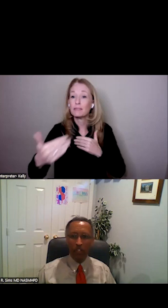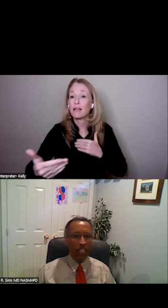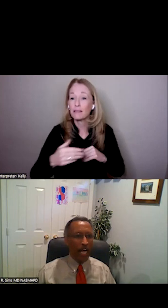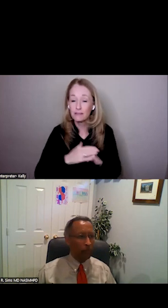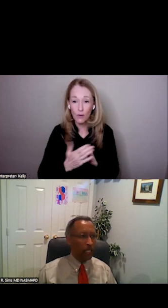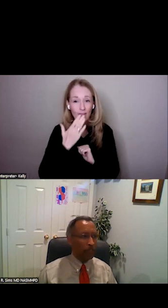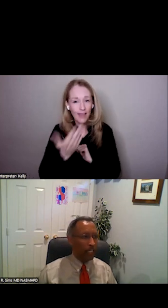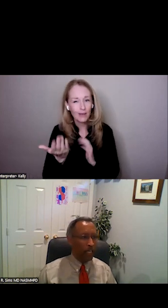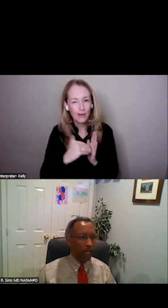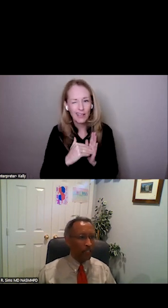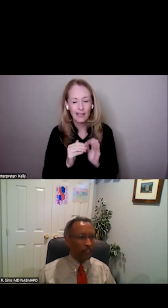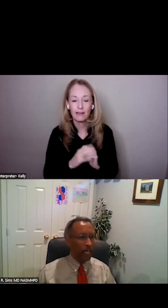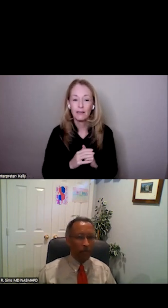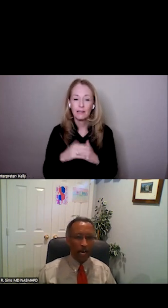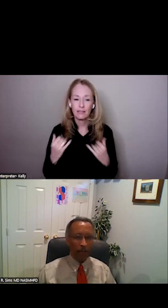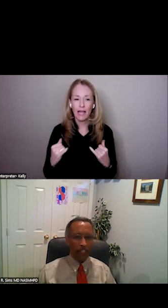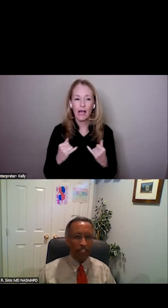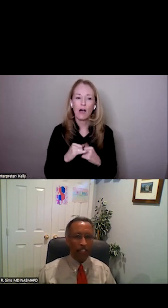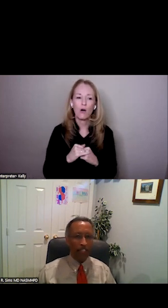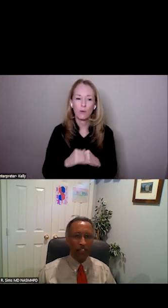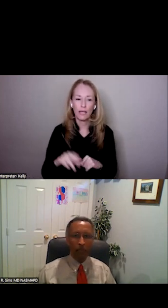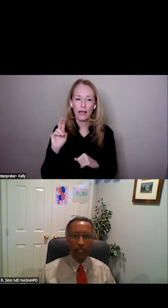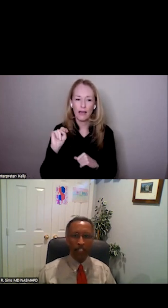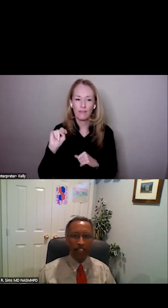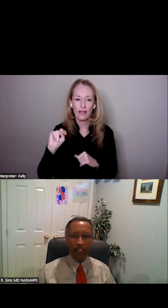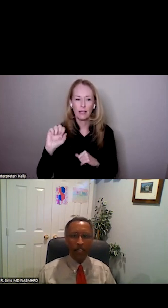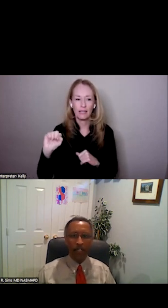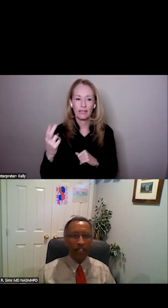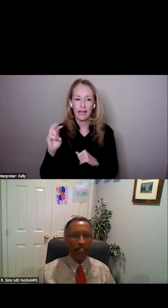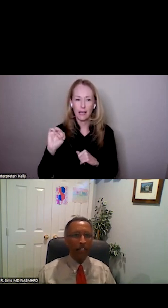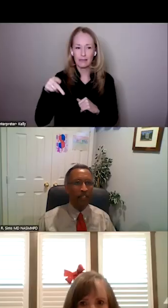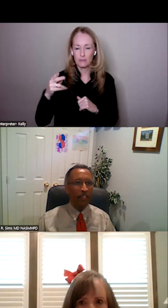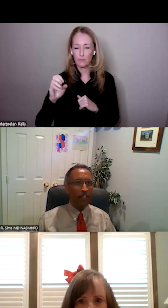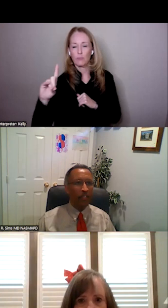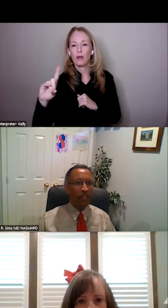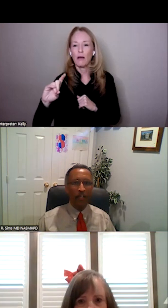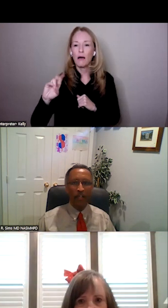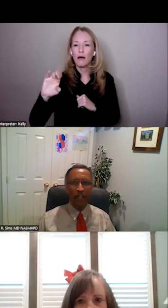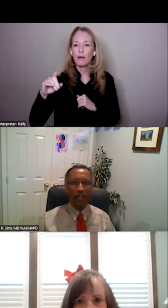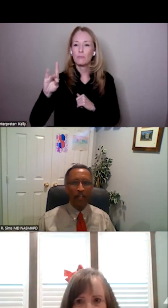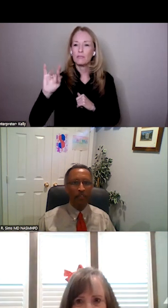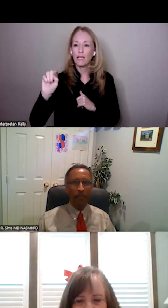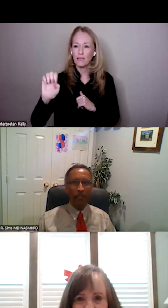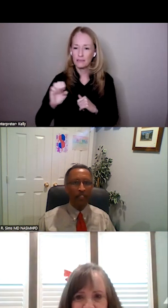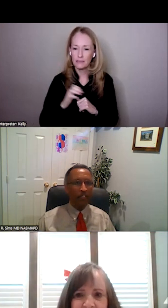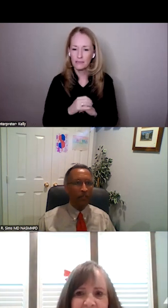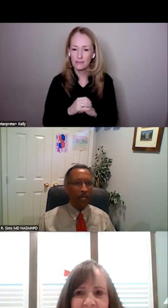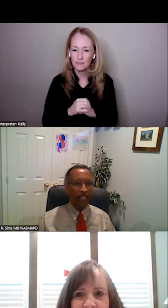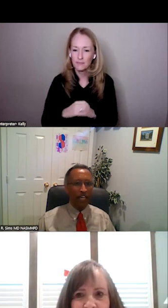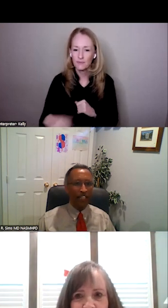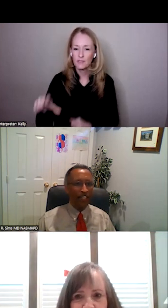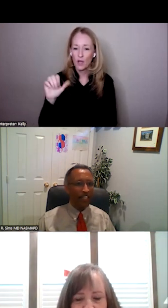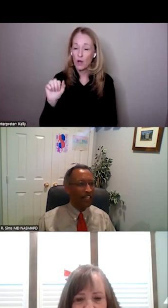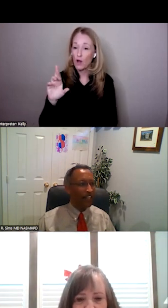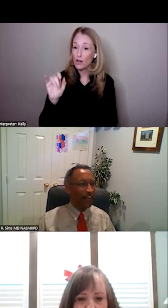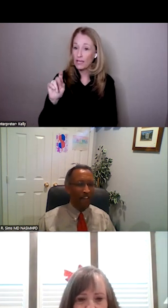now to the NASHBID update. And today we have Arlene Stevenson with us. Arlene? Yes. Go right